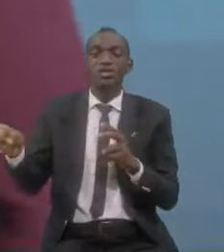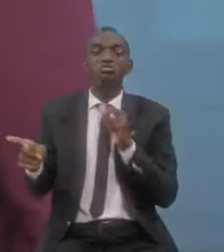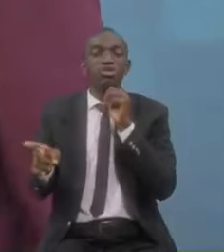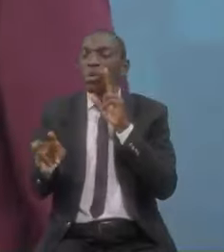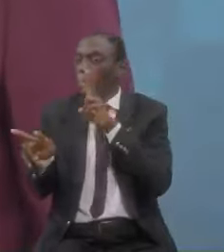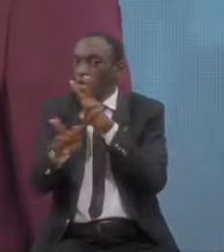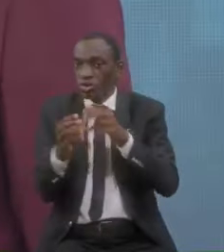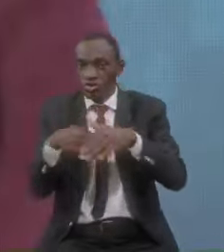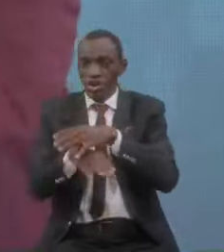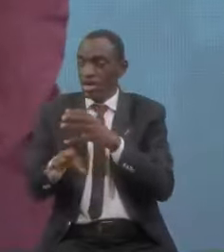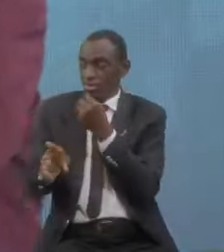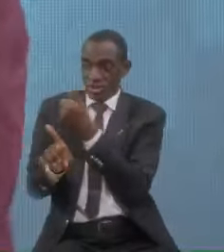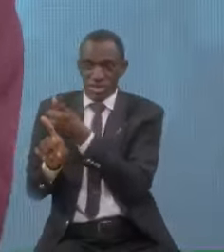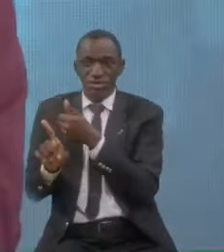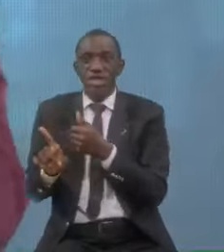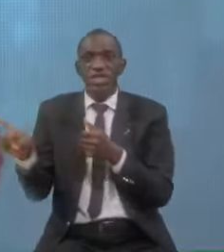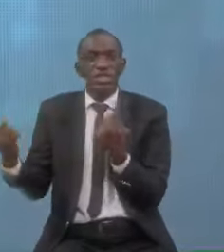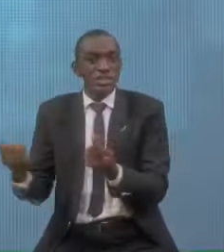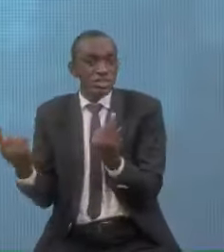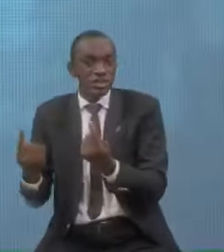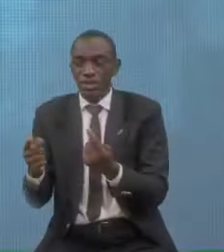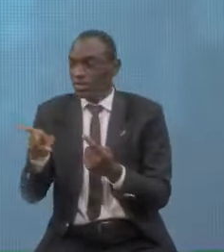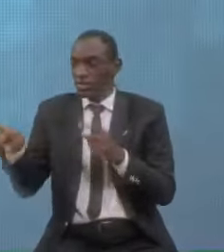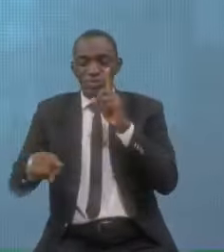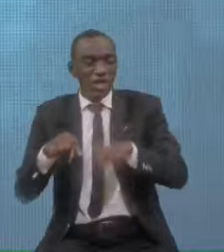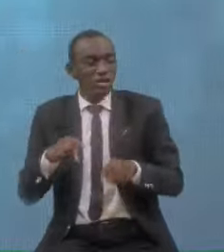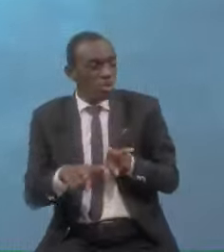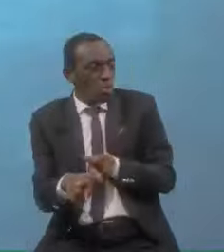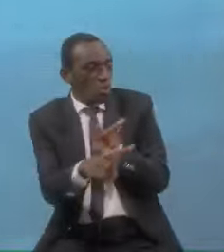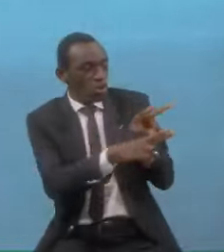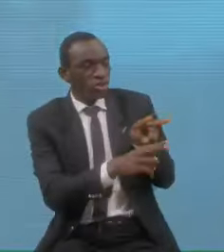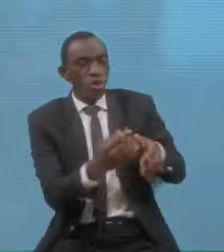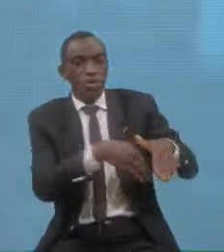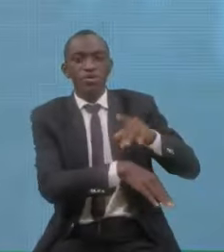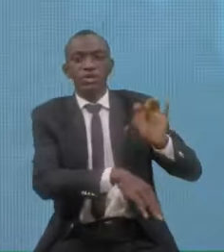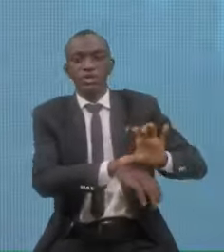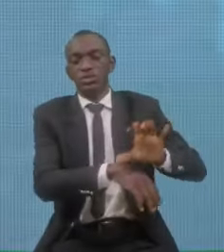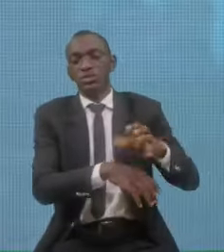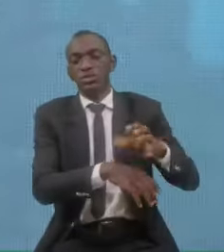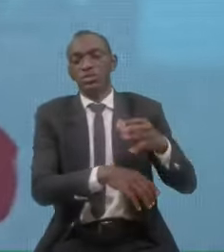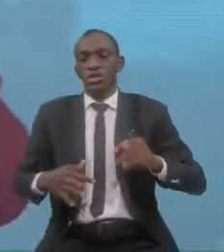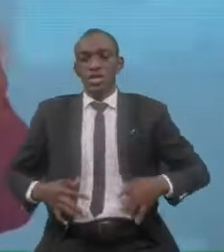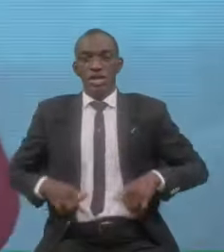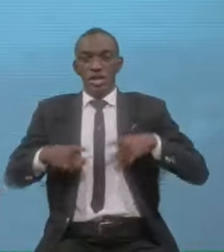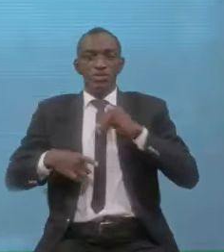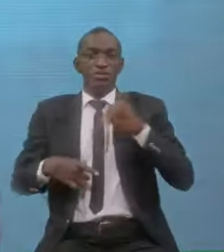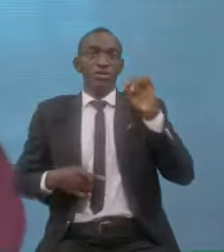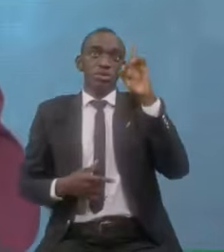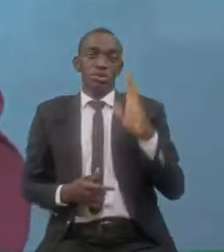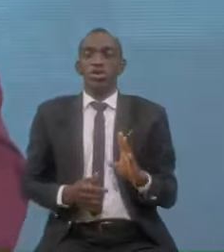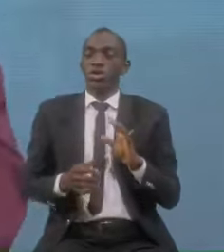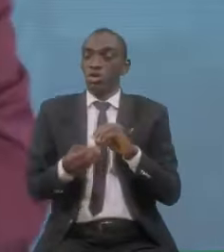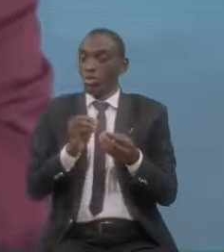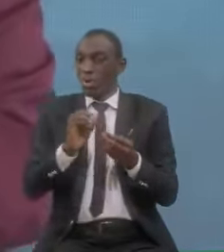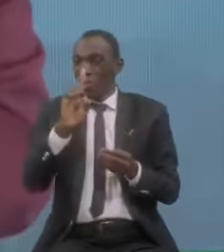How can he watch over the church of the living God? Number one, take heed therefore unto